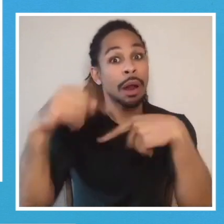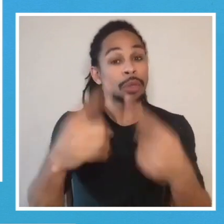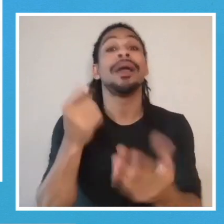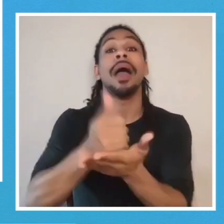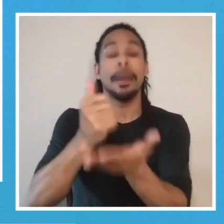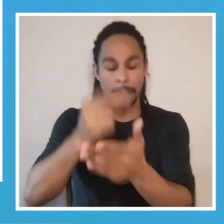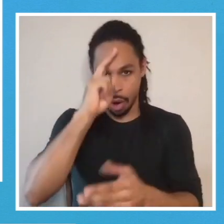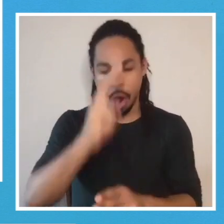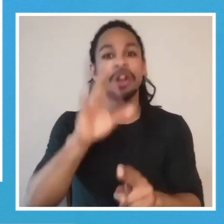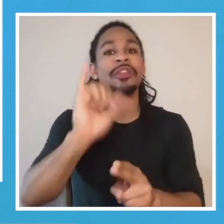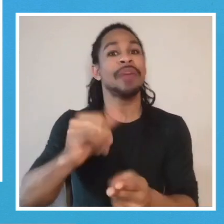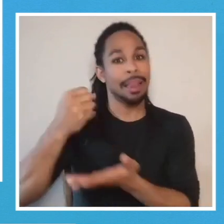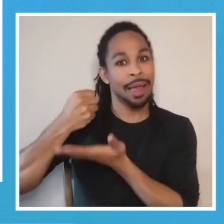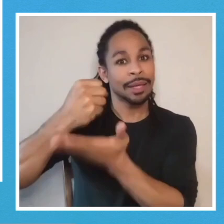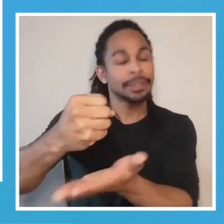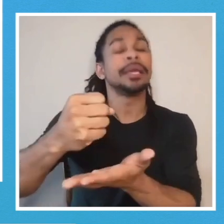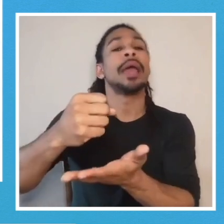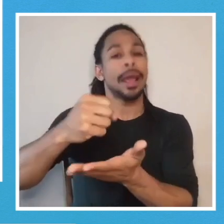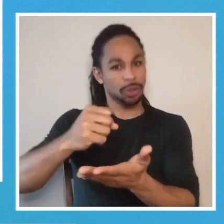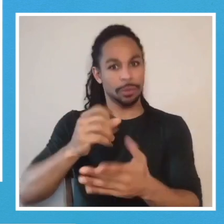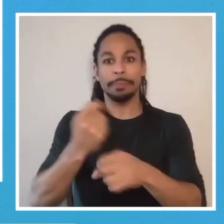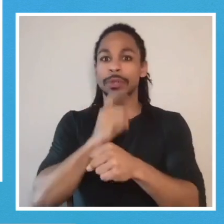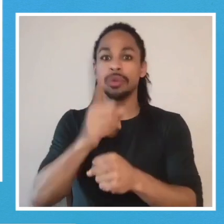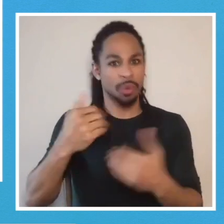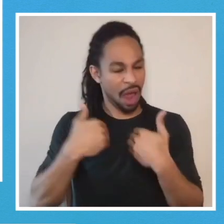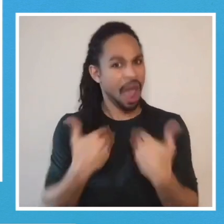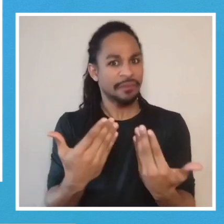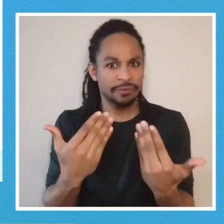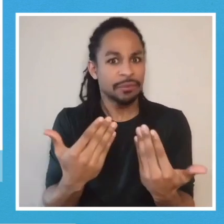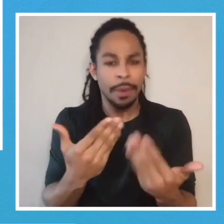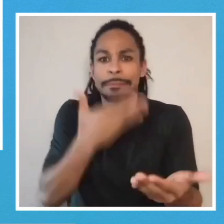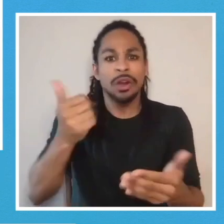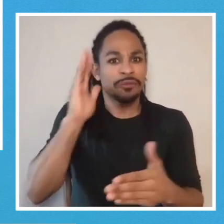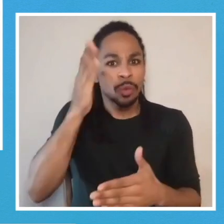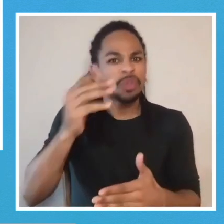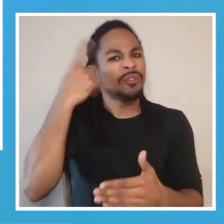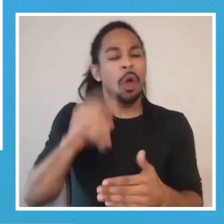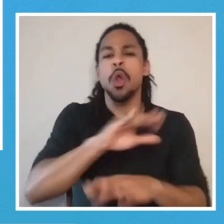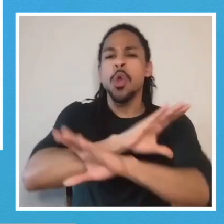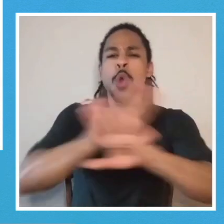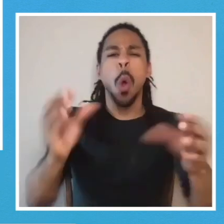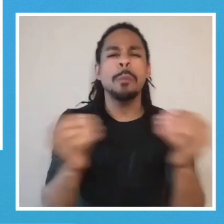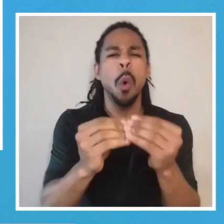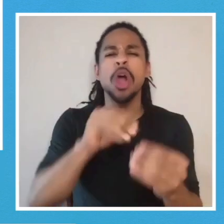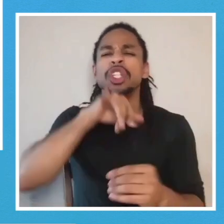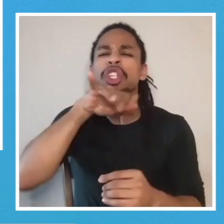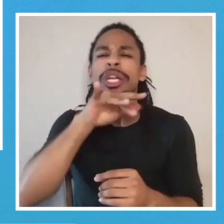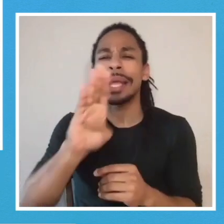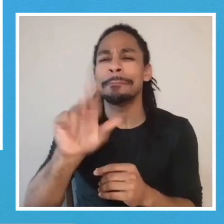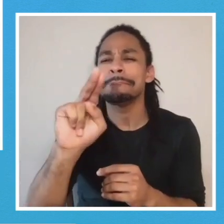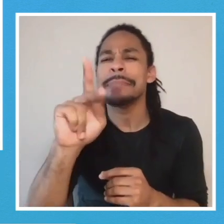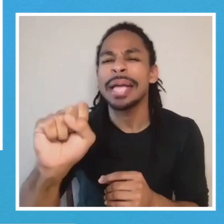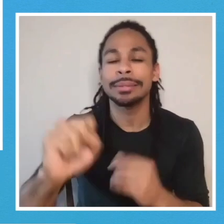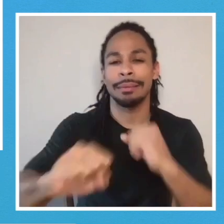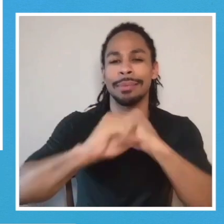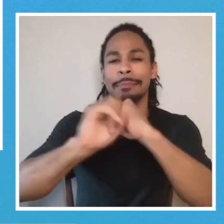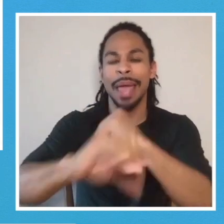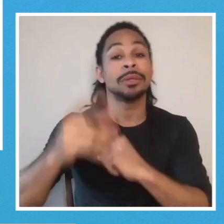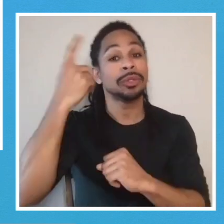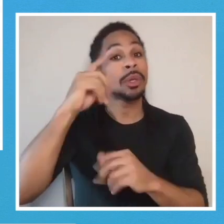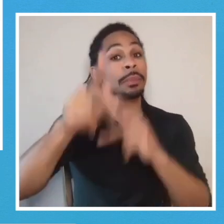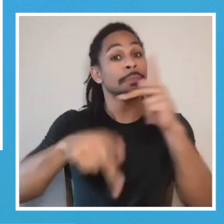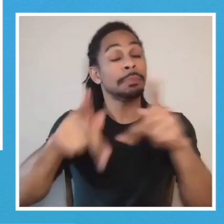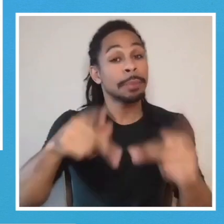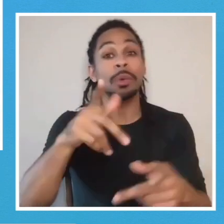legacy and ensure a better future with this No More Dirty Banks campaign. Folks tuning in now may